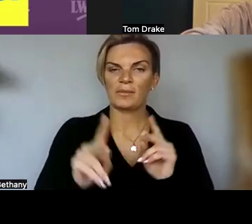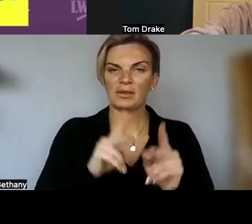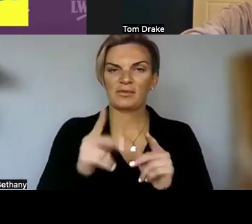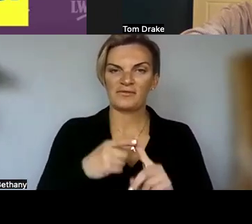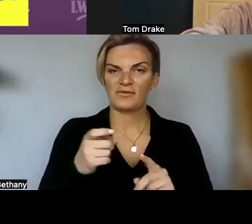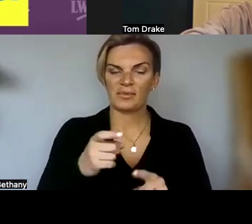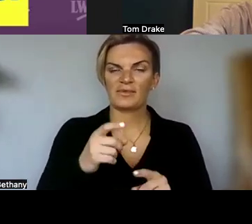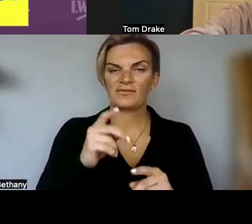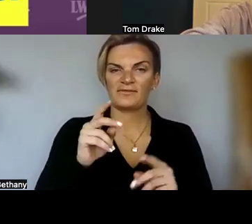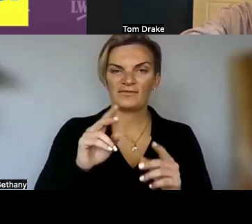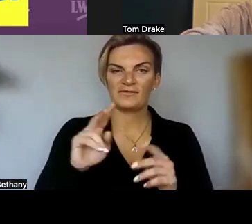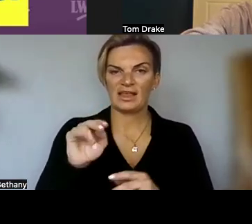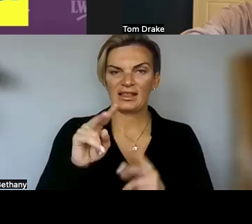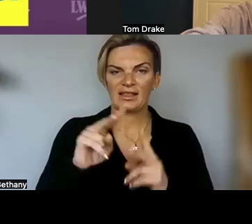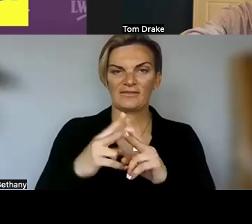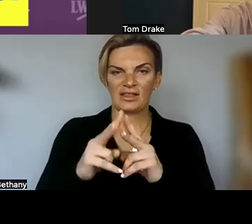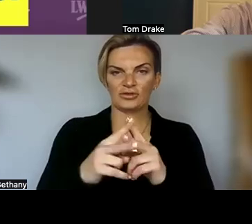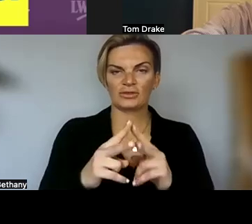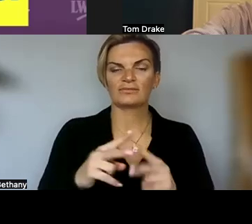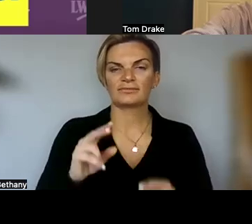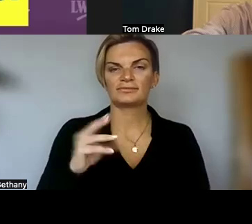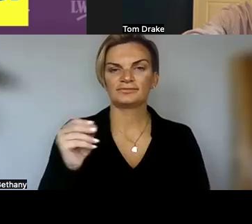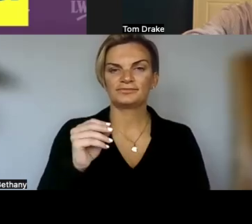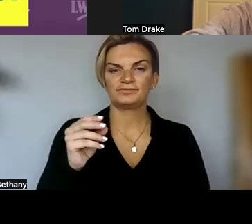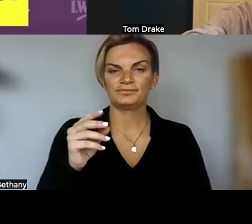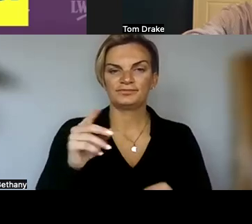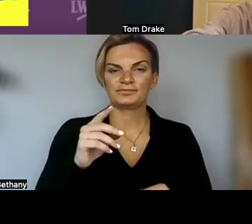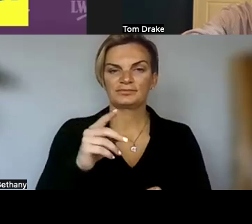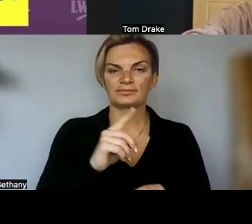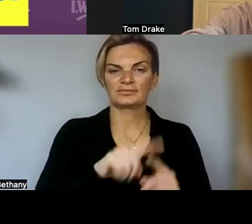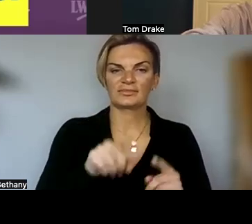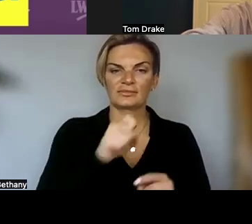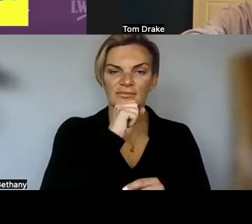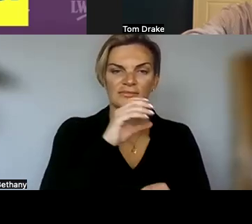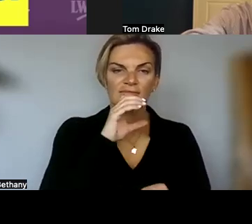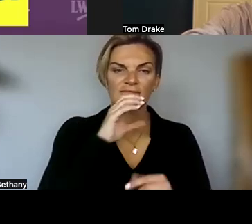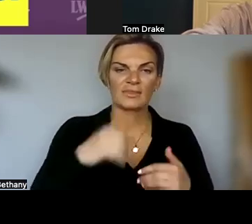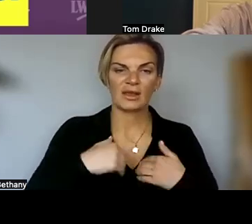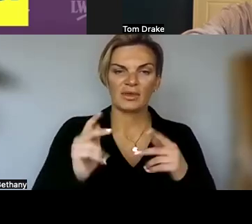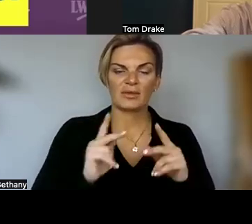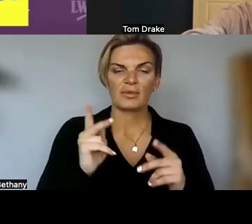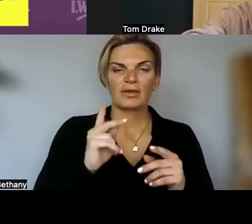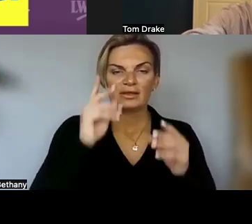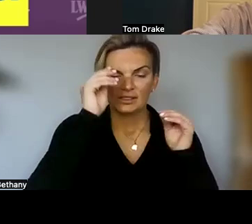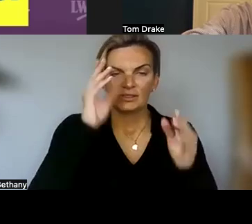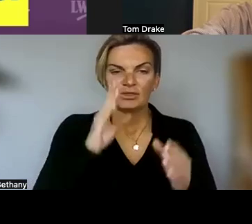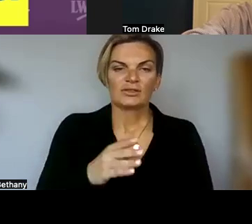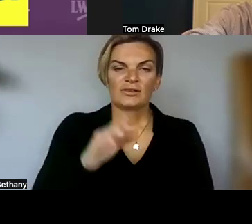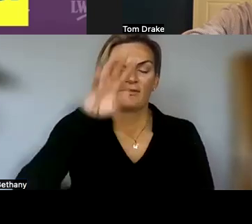finally, most importantly, improving affordability. So seniors, young people, teachers, police and firemen, local